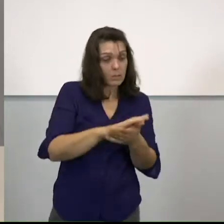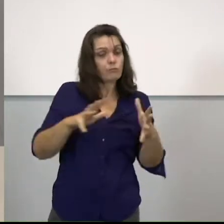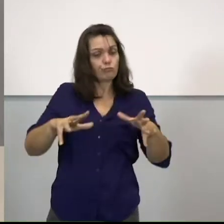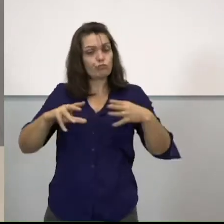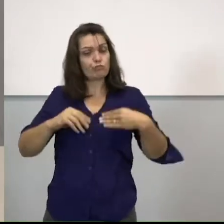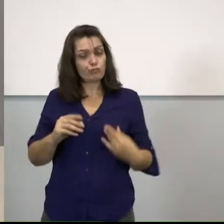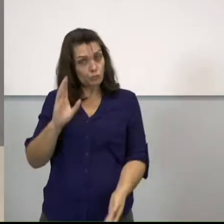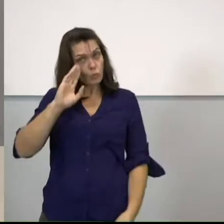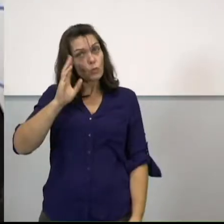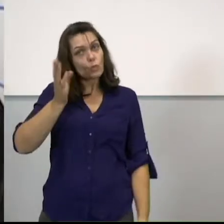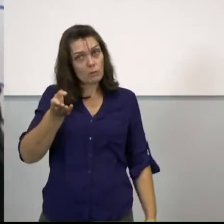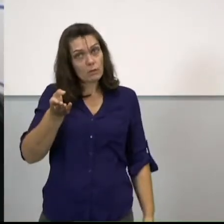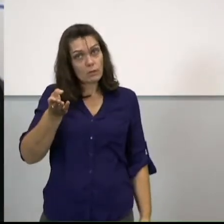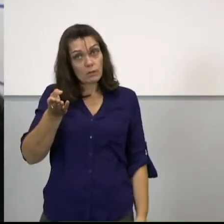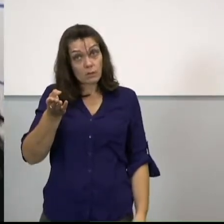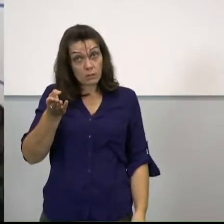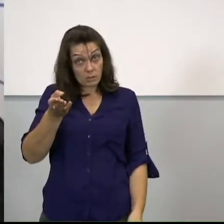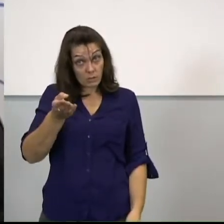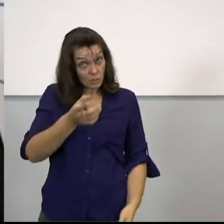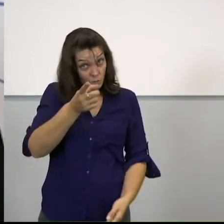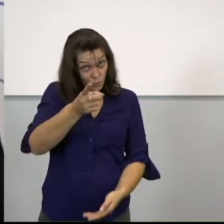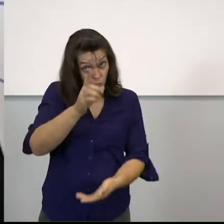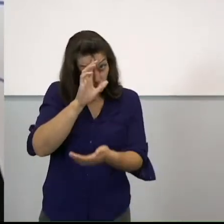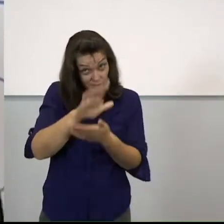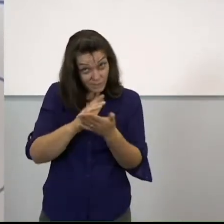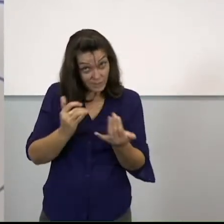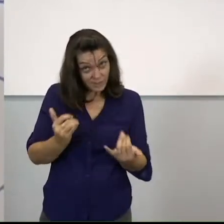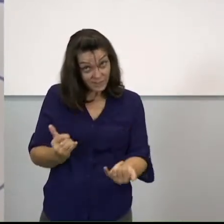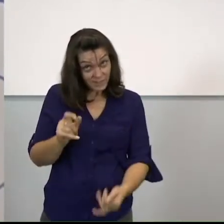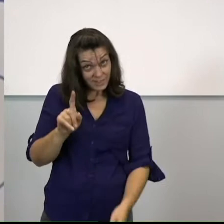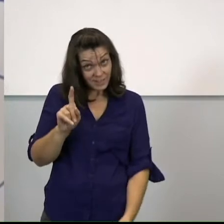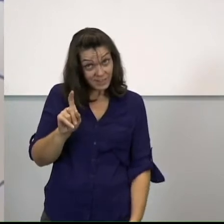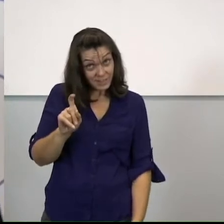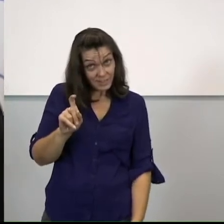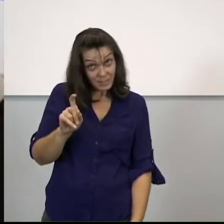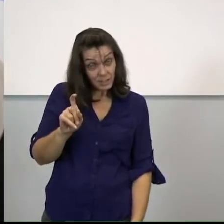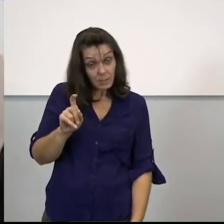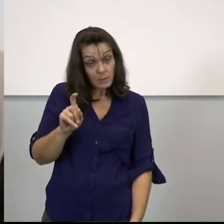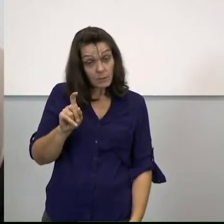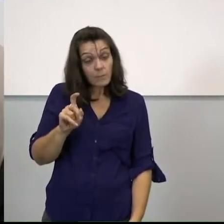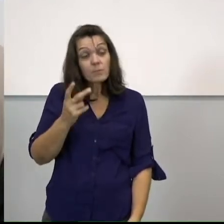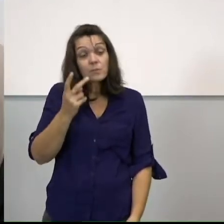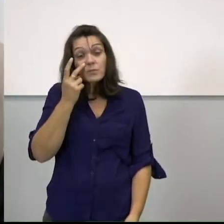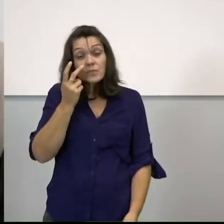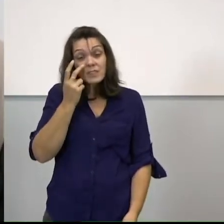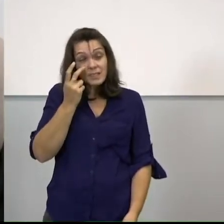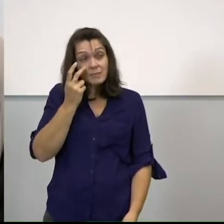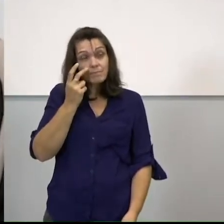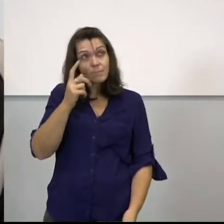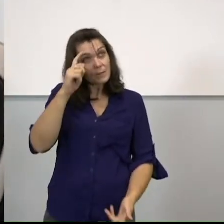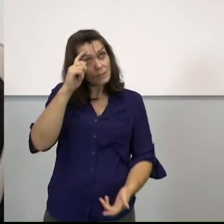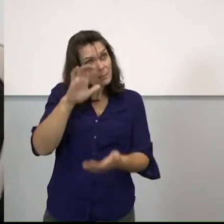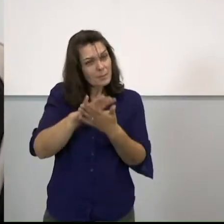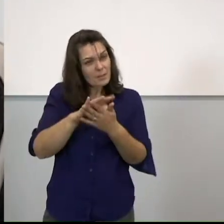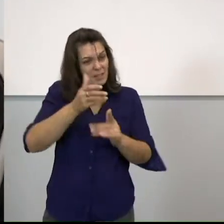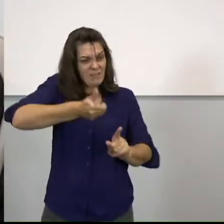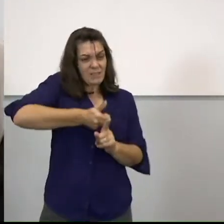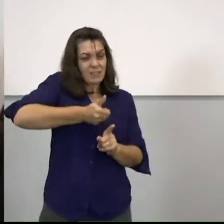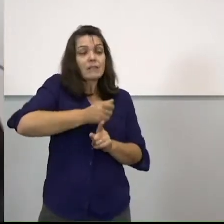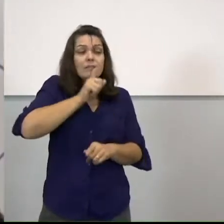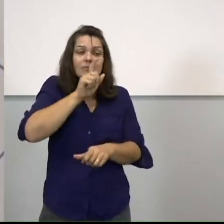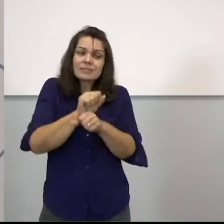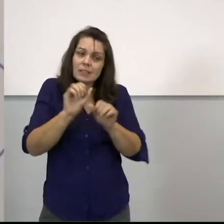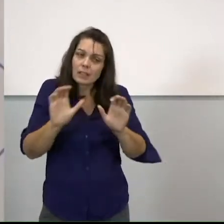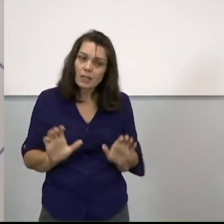receive. Are you believing today? You see, this belief is an action.